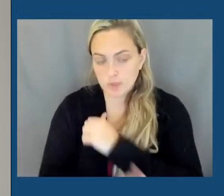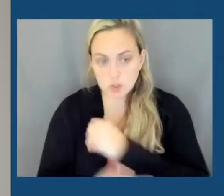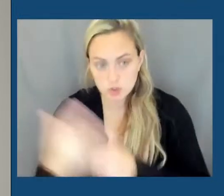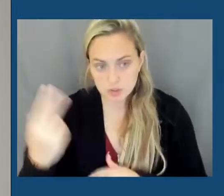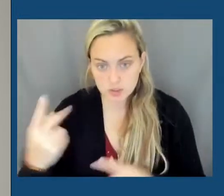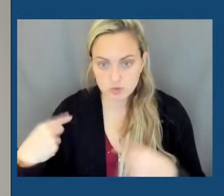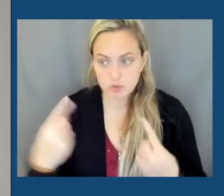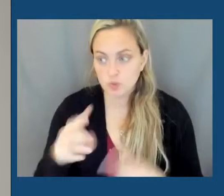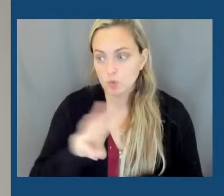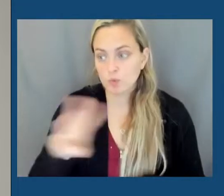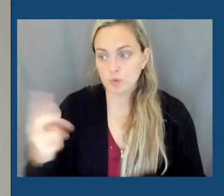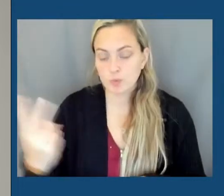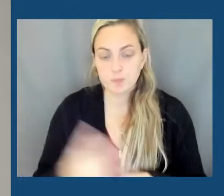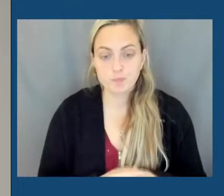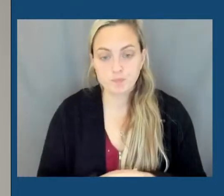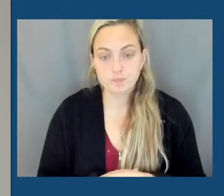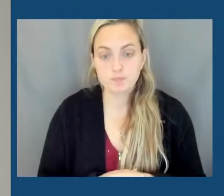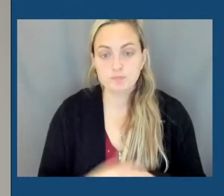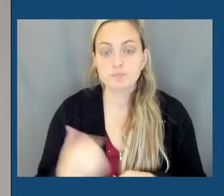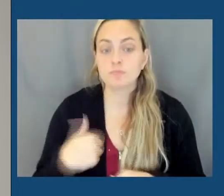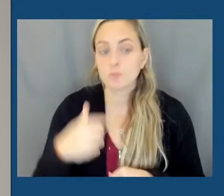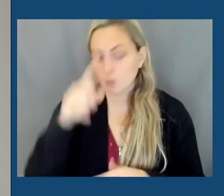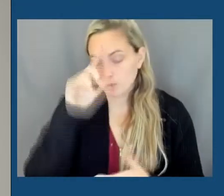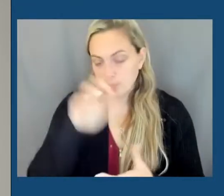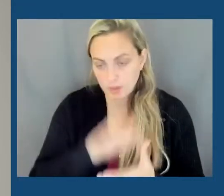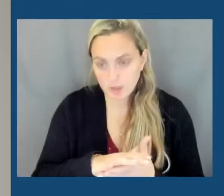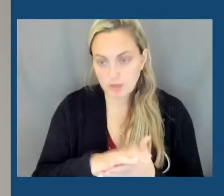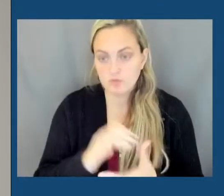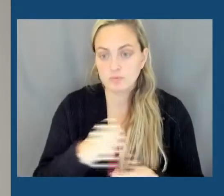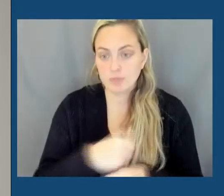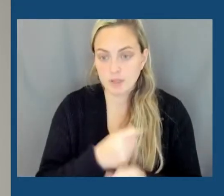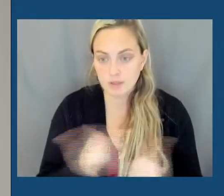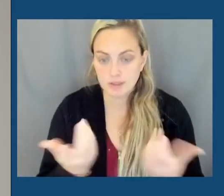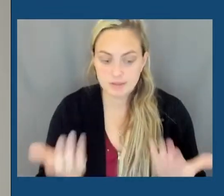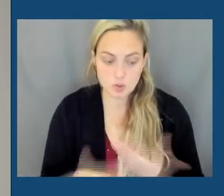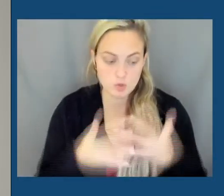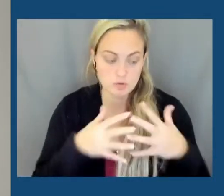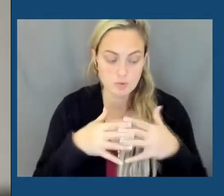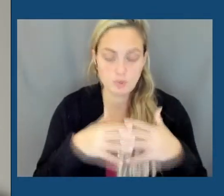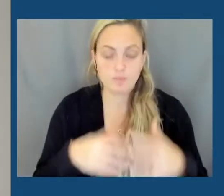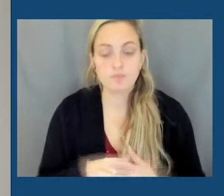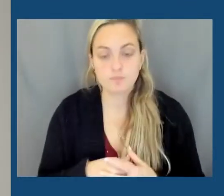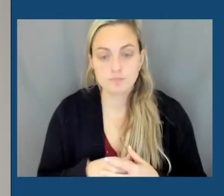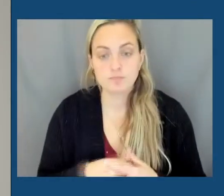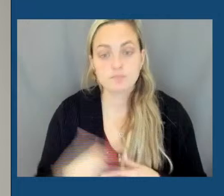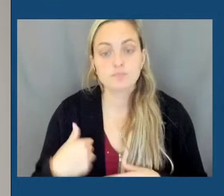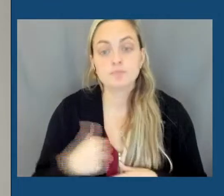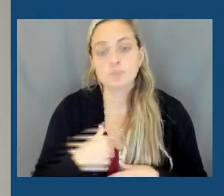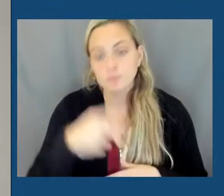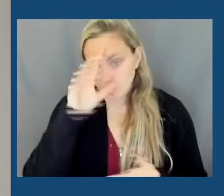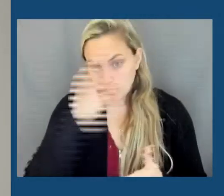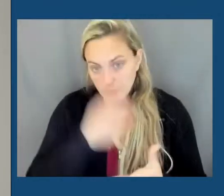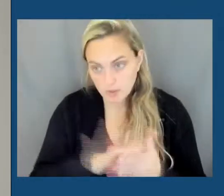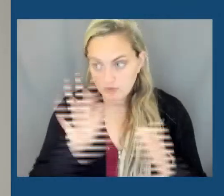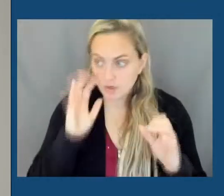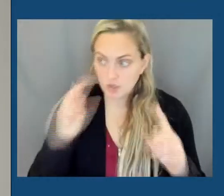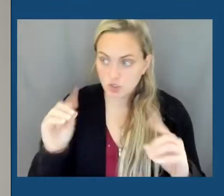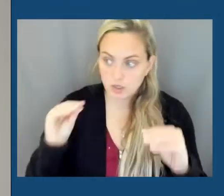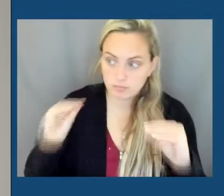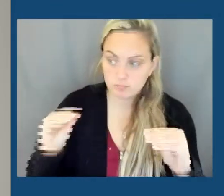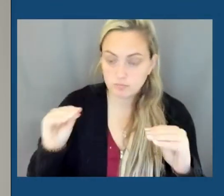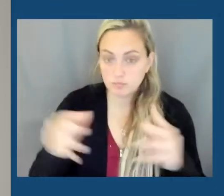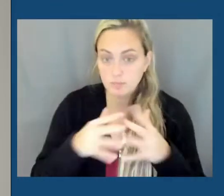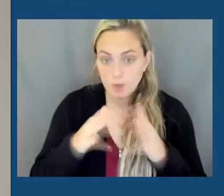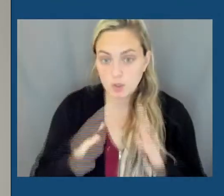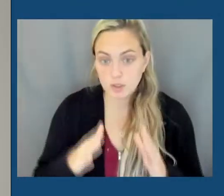II. We believe in making things in America, and we believe in educating Americans